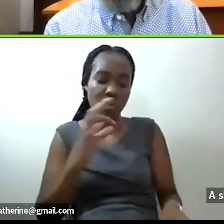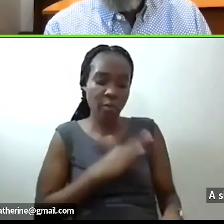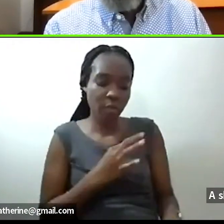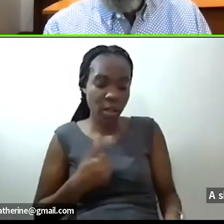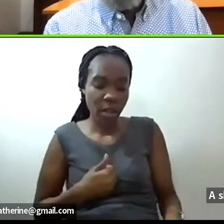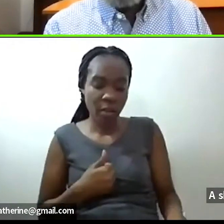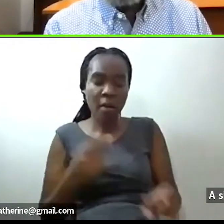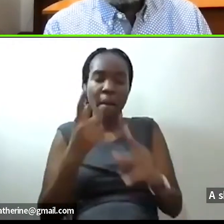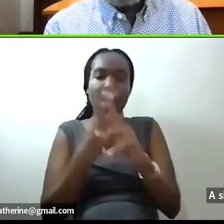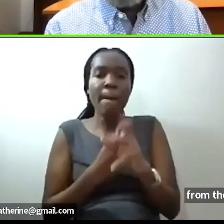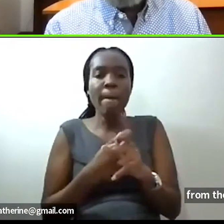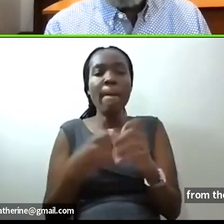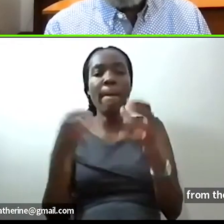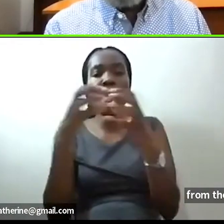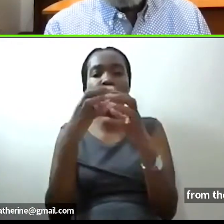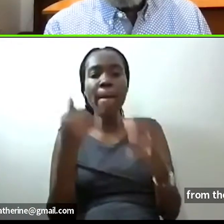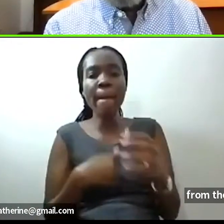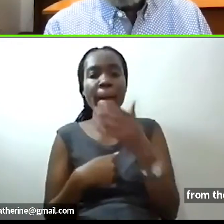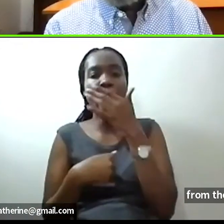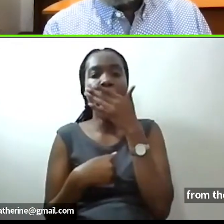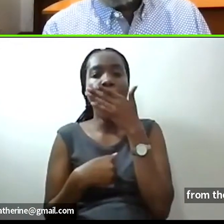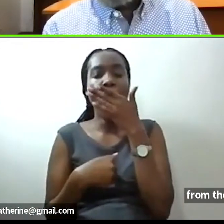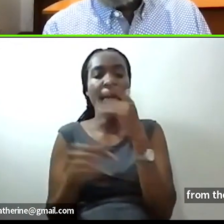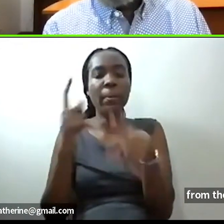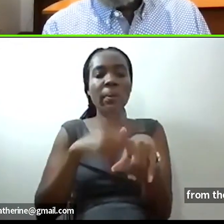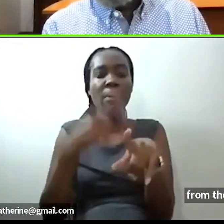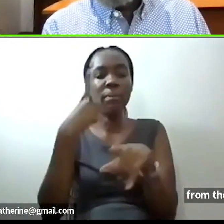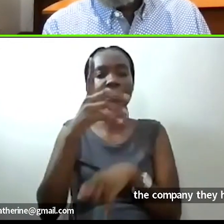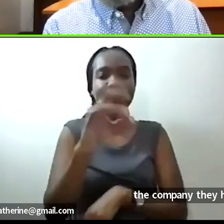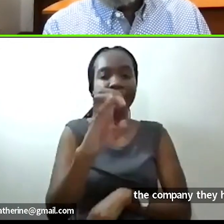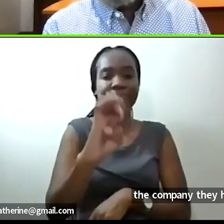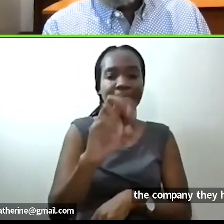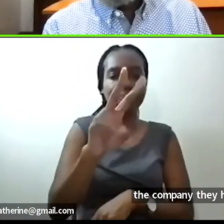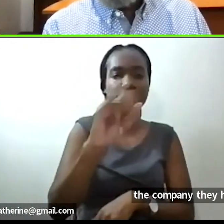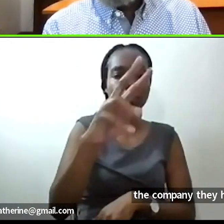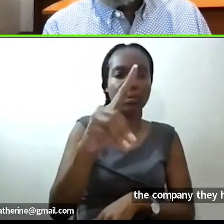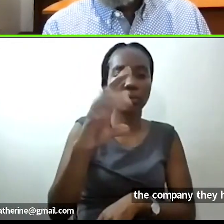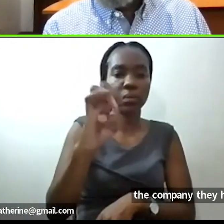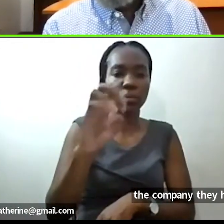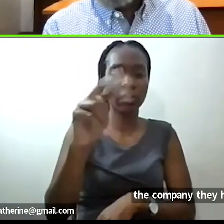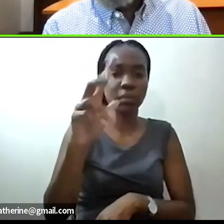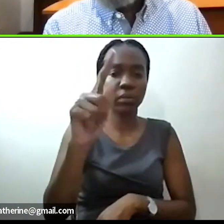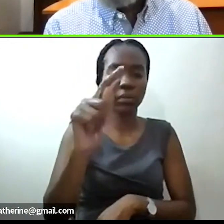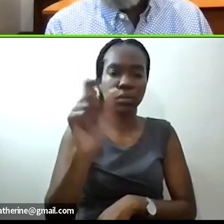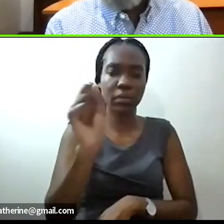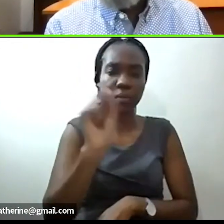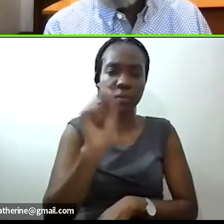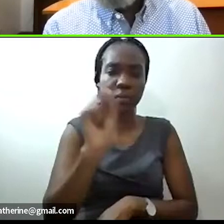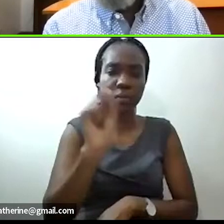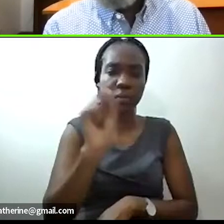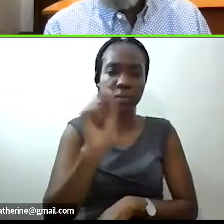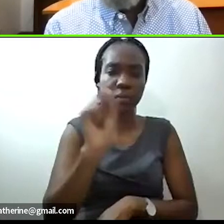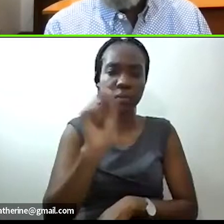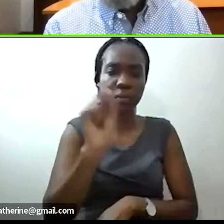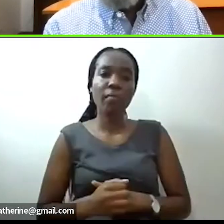of now in form of dividends. You can also get money through capital gain in